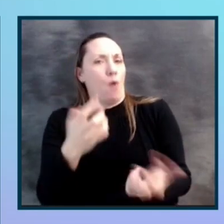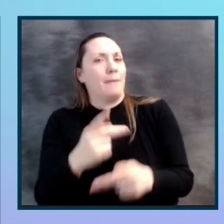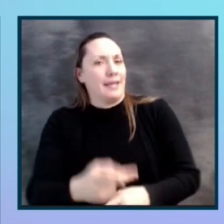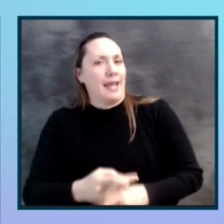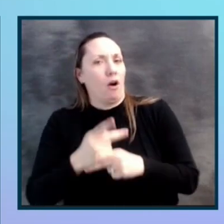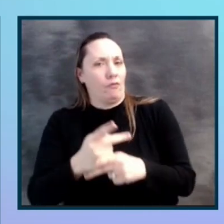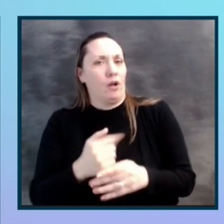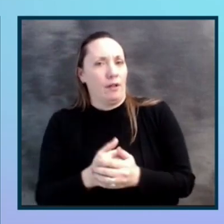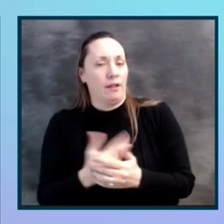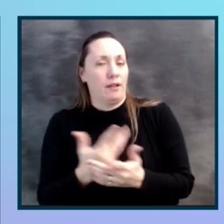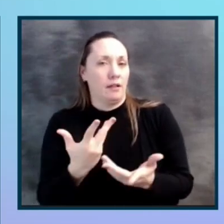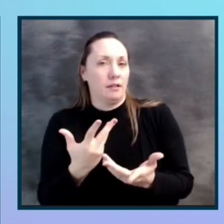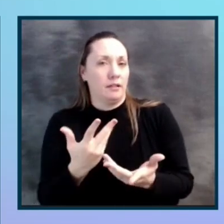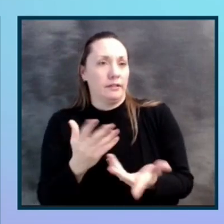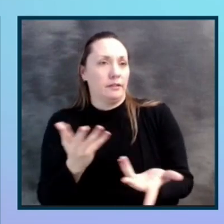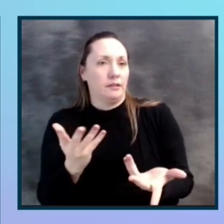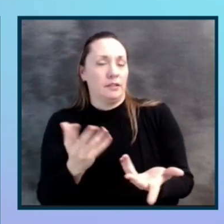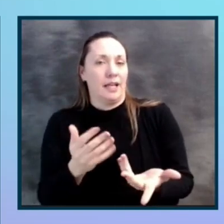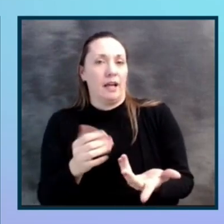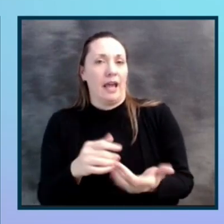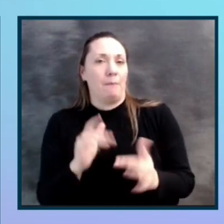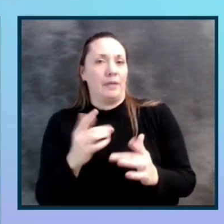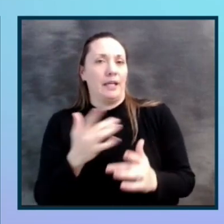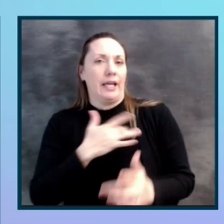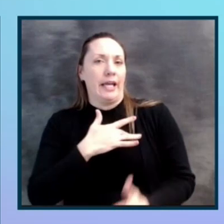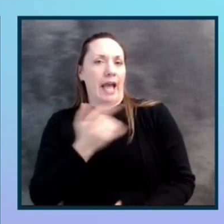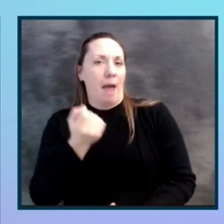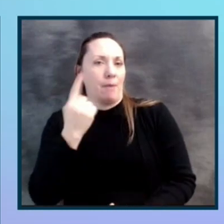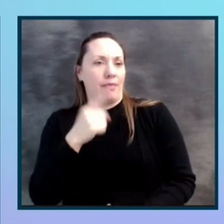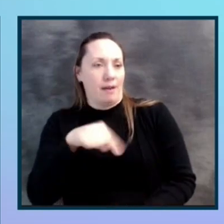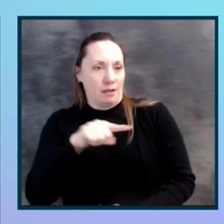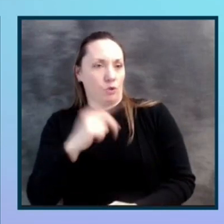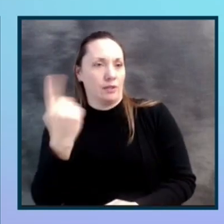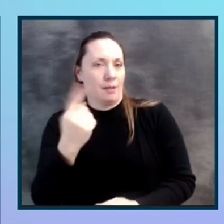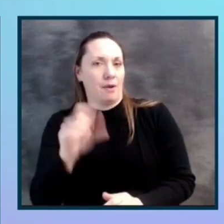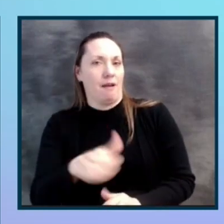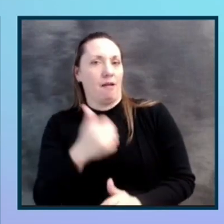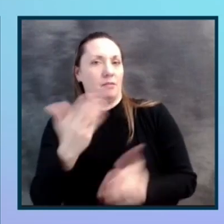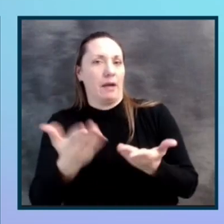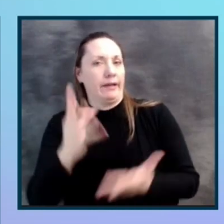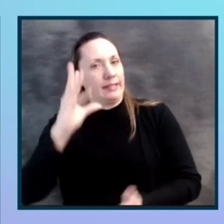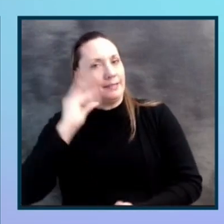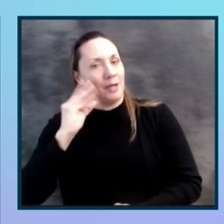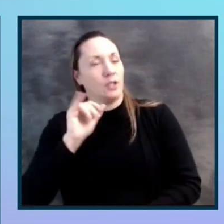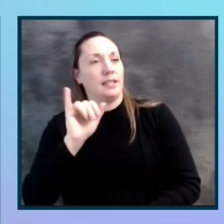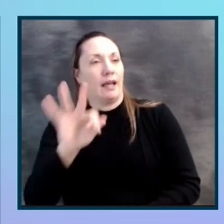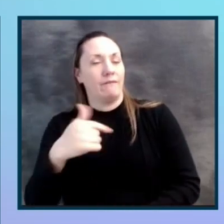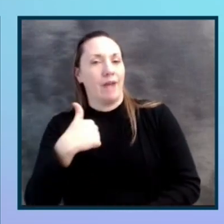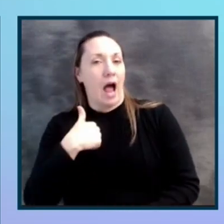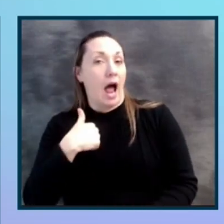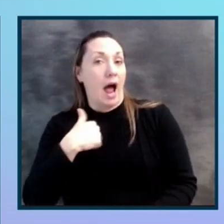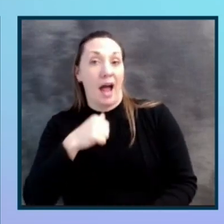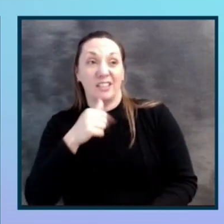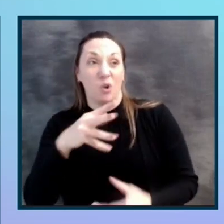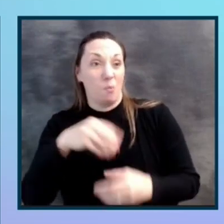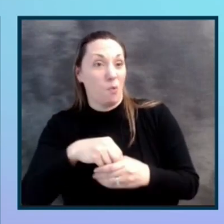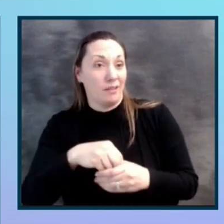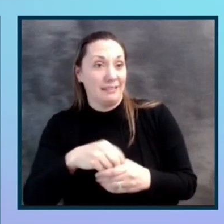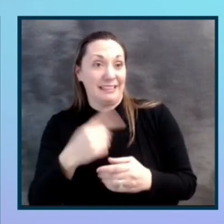and, you know, be empathetic towards what someone else might experience if I don't put things in a right